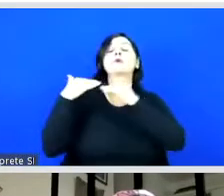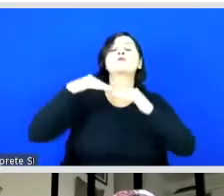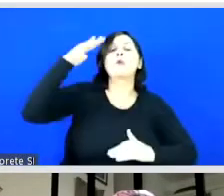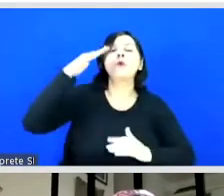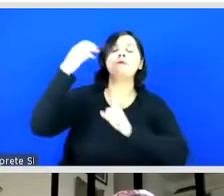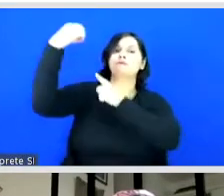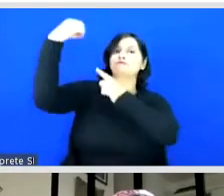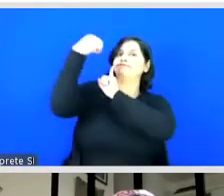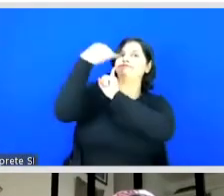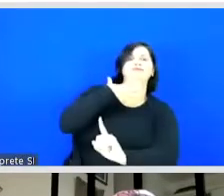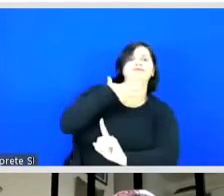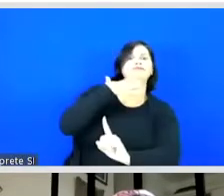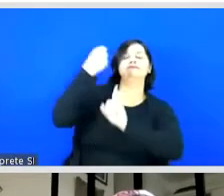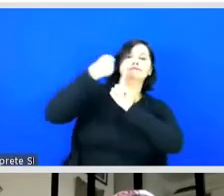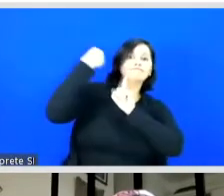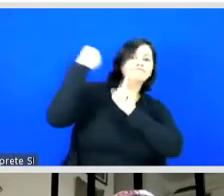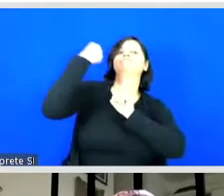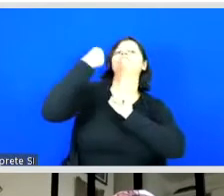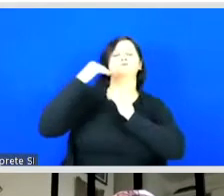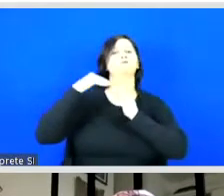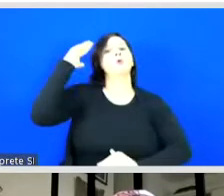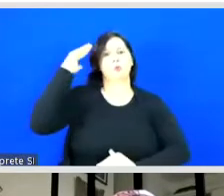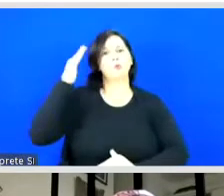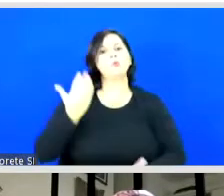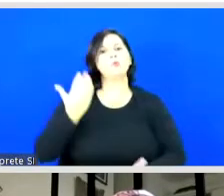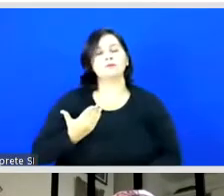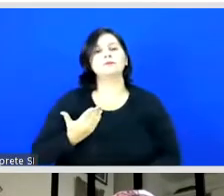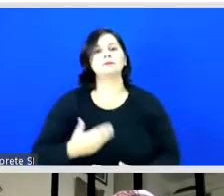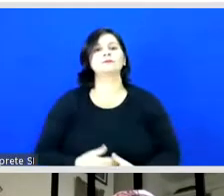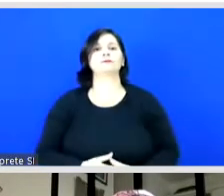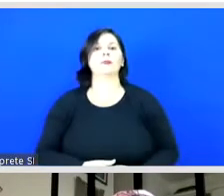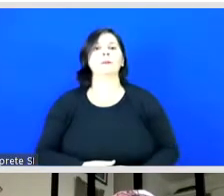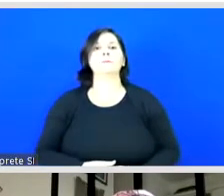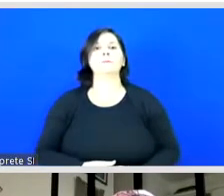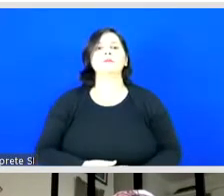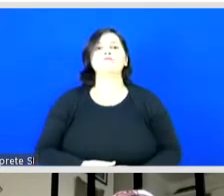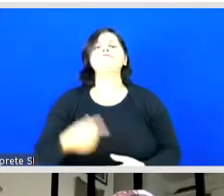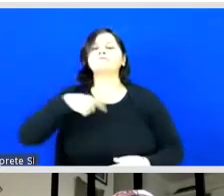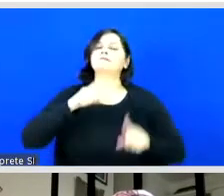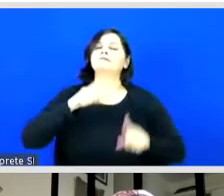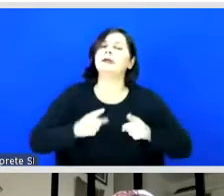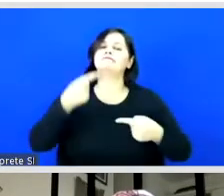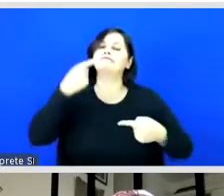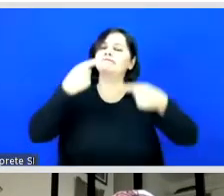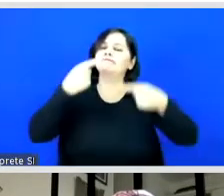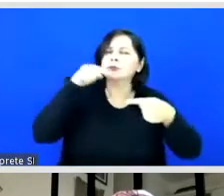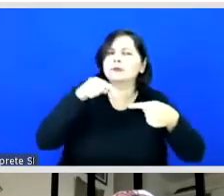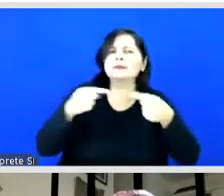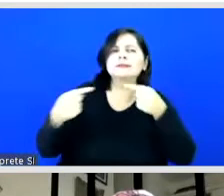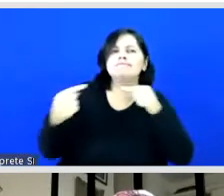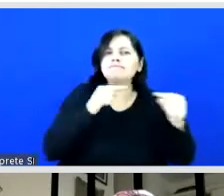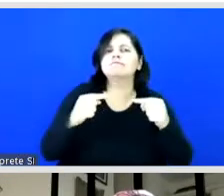injustice. Fourthly, there's an injustice of the pathways to development of industrialized countries who built